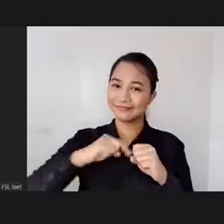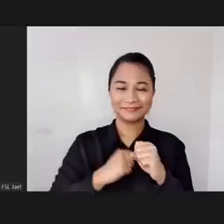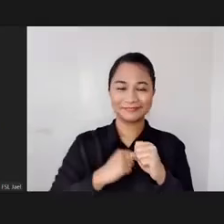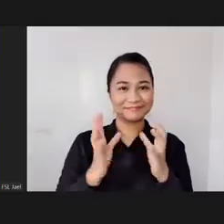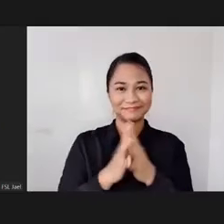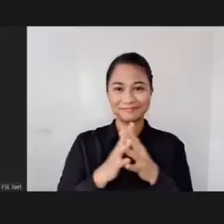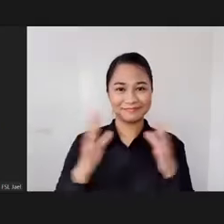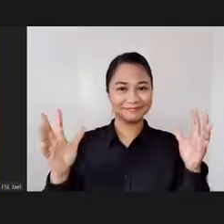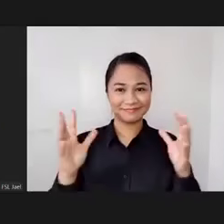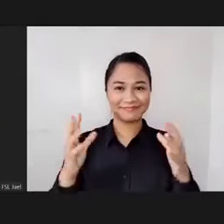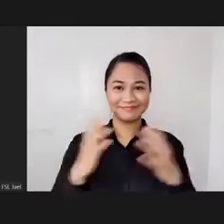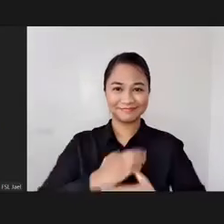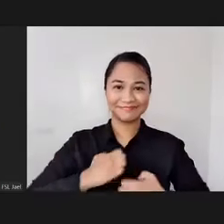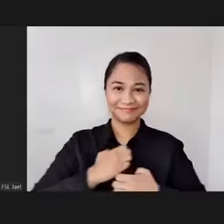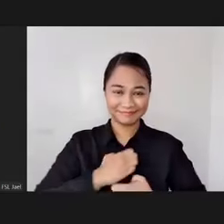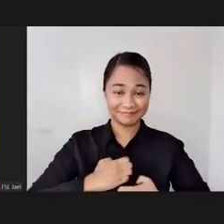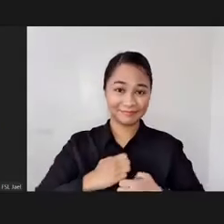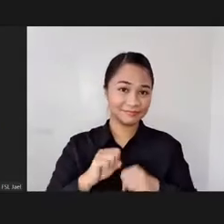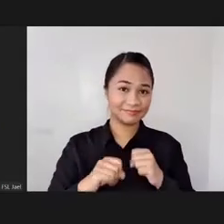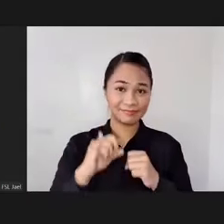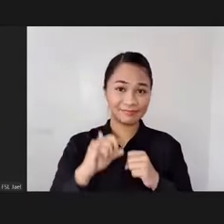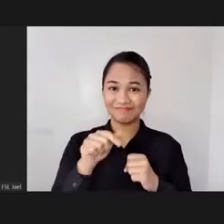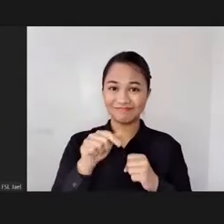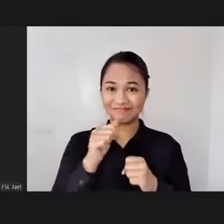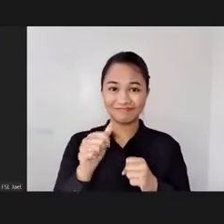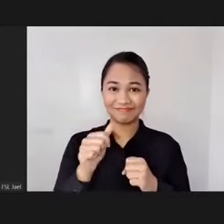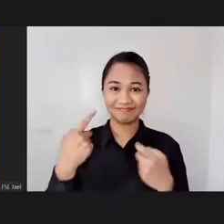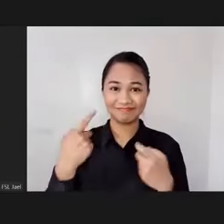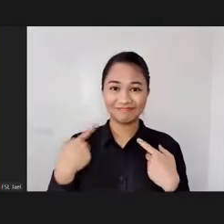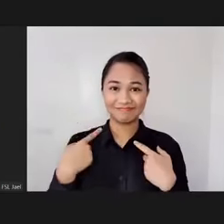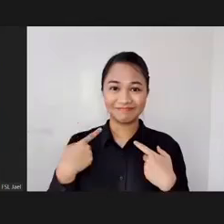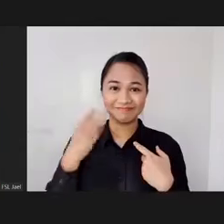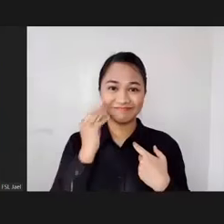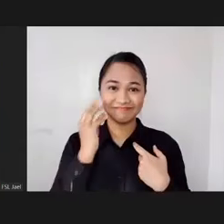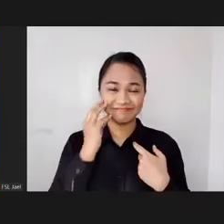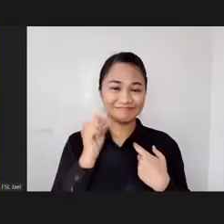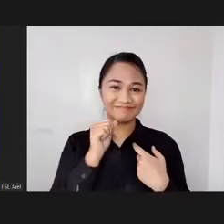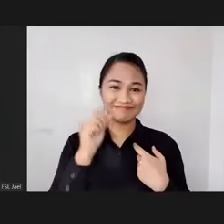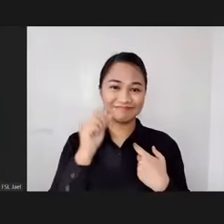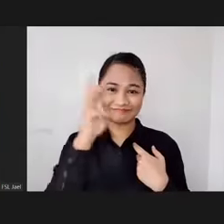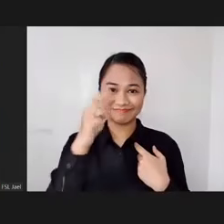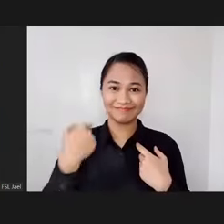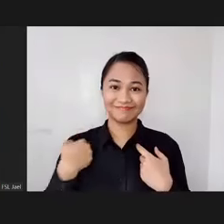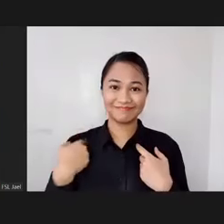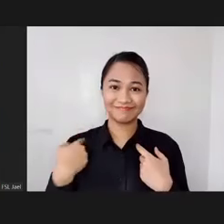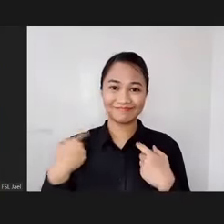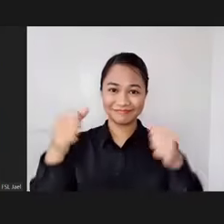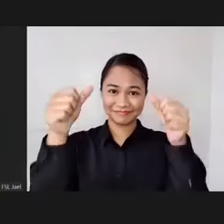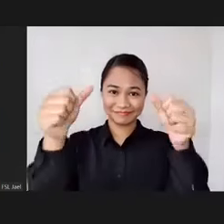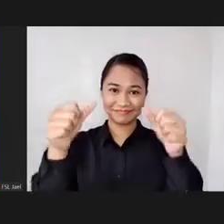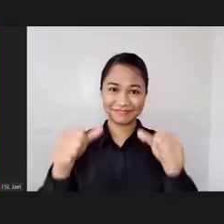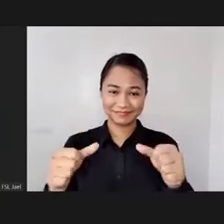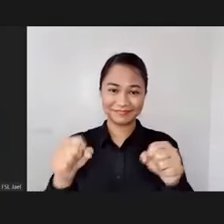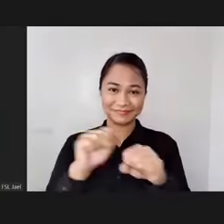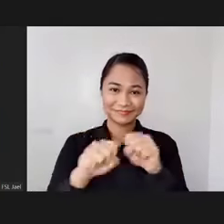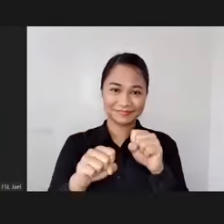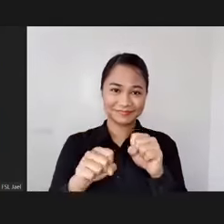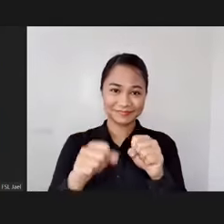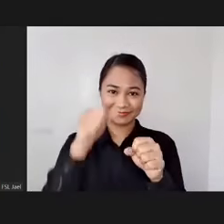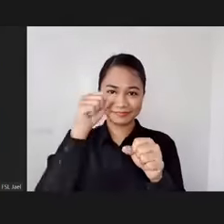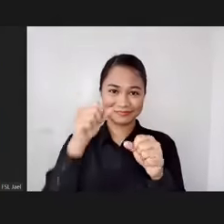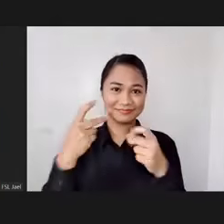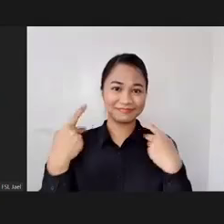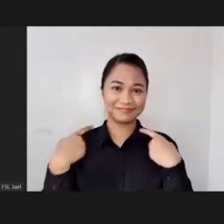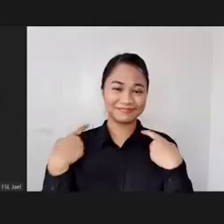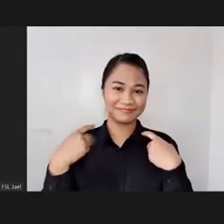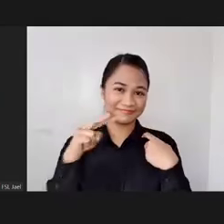did record every session. When it comes to the zero carbon one, one of the key takeaways that was